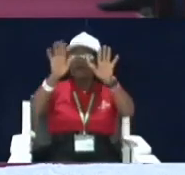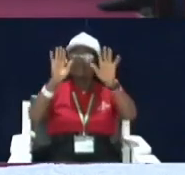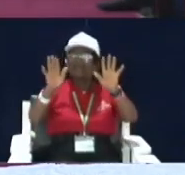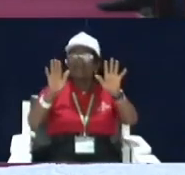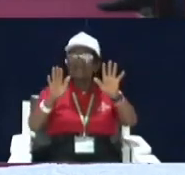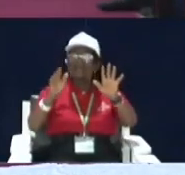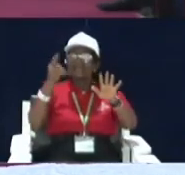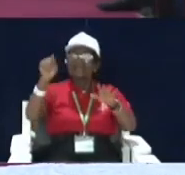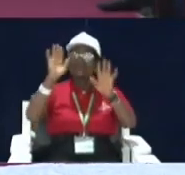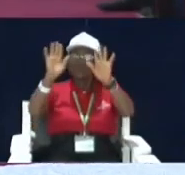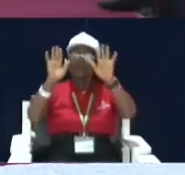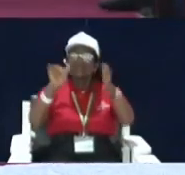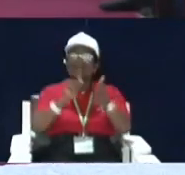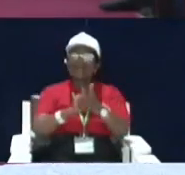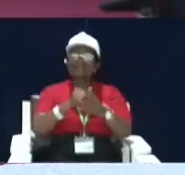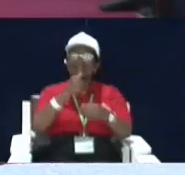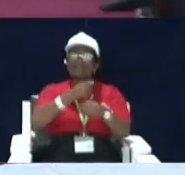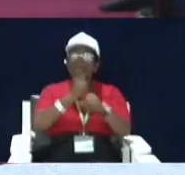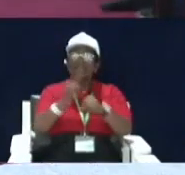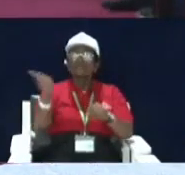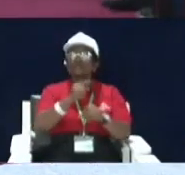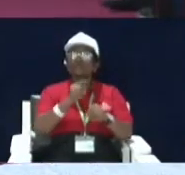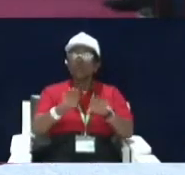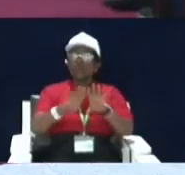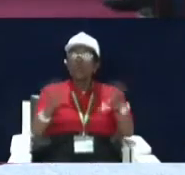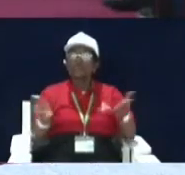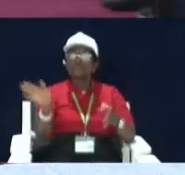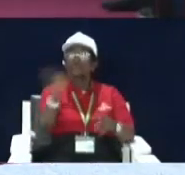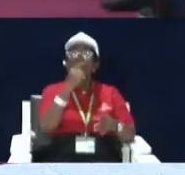you to open your mouth and you can't close it.